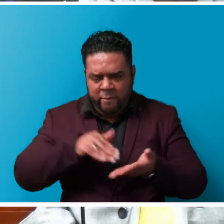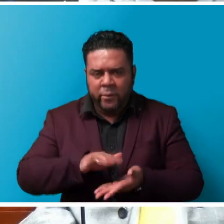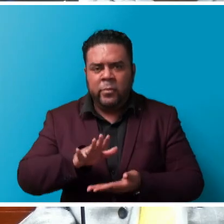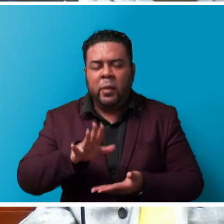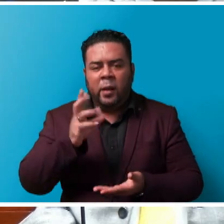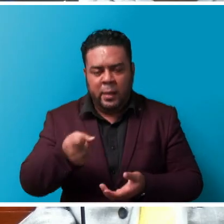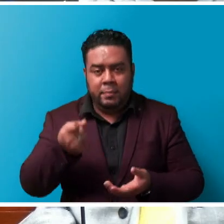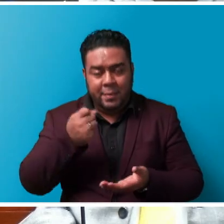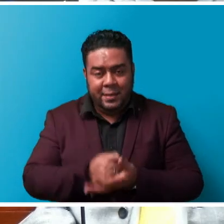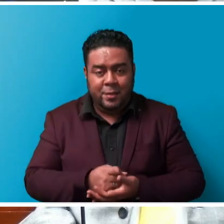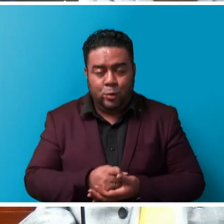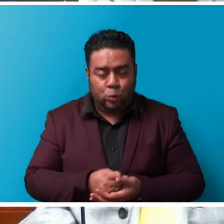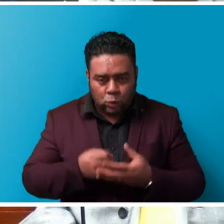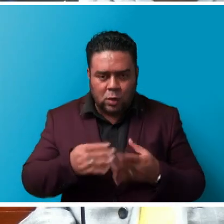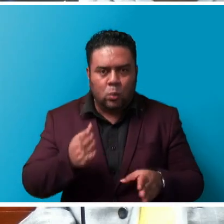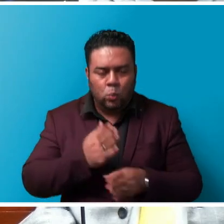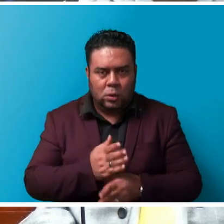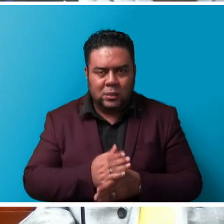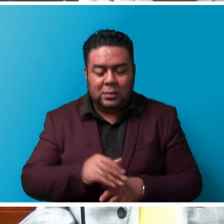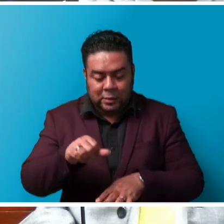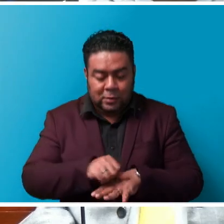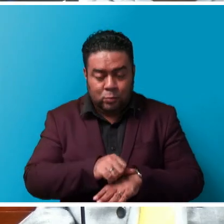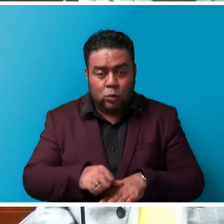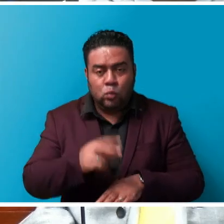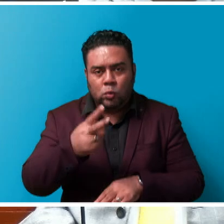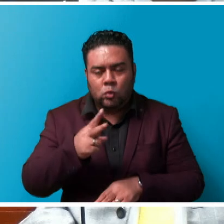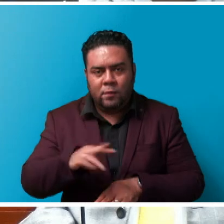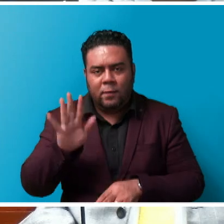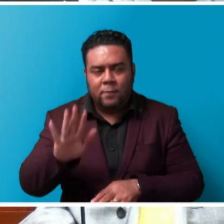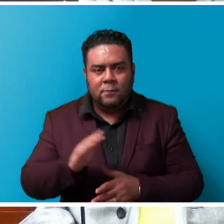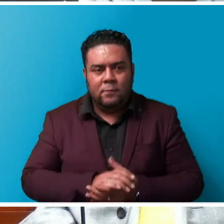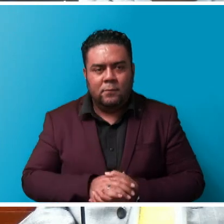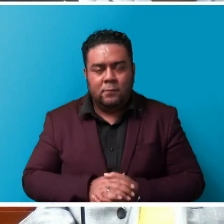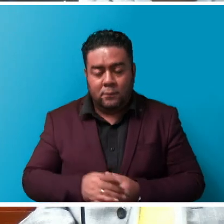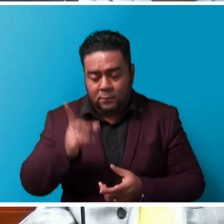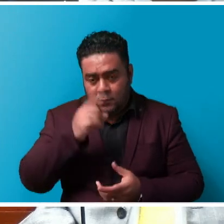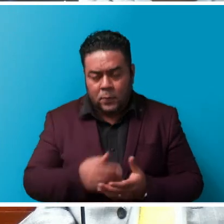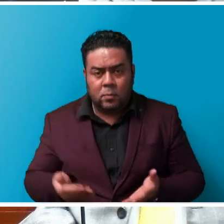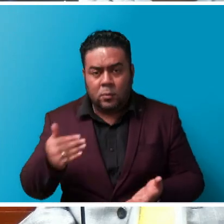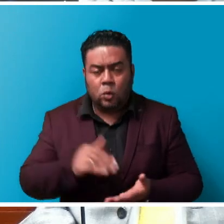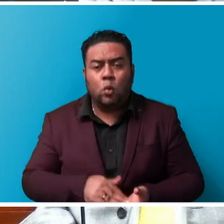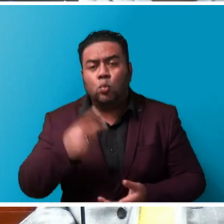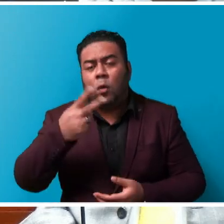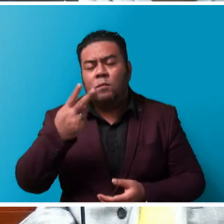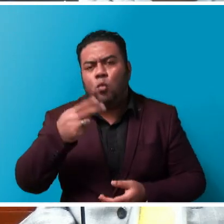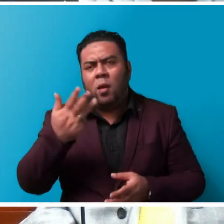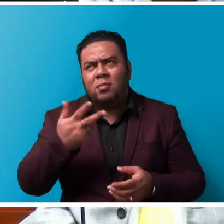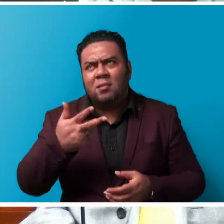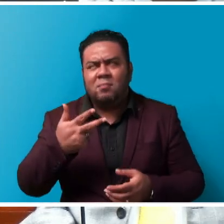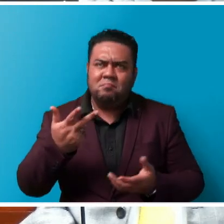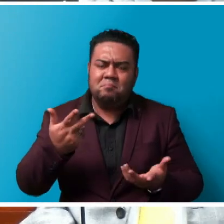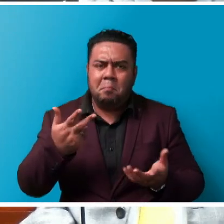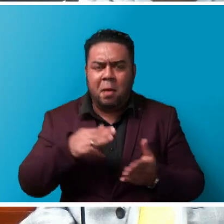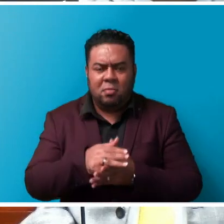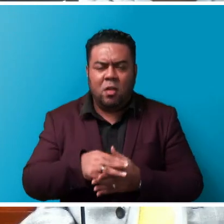is expected to commence work in April 2025. It is estimated to take 12 to 18 months at a cost of